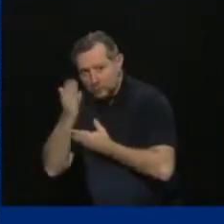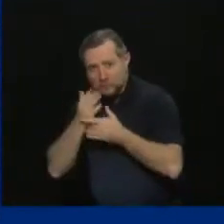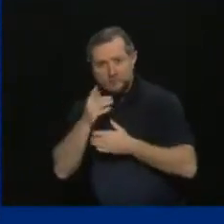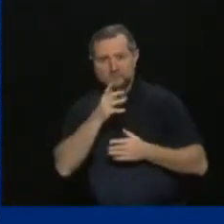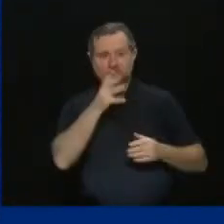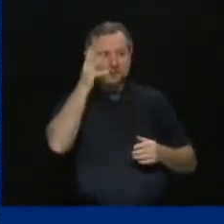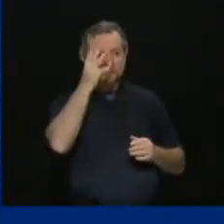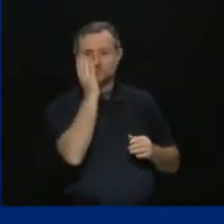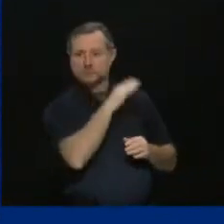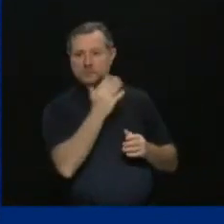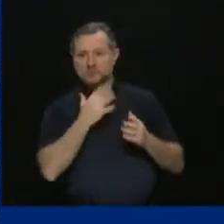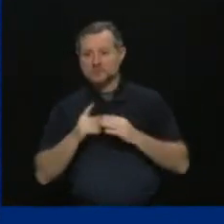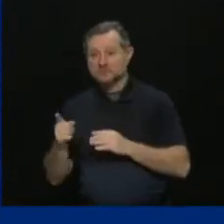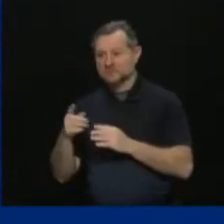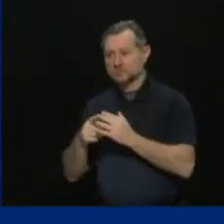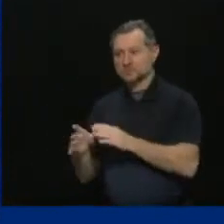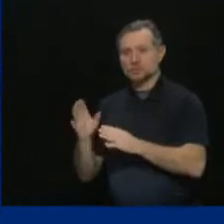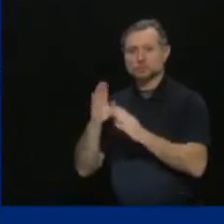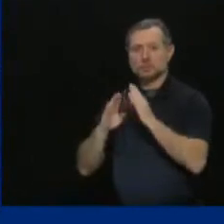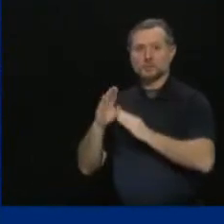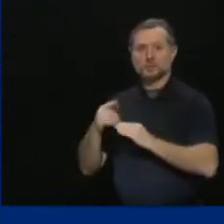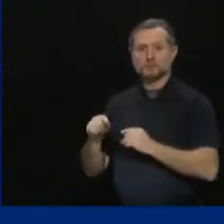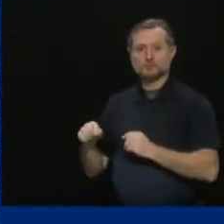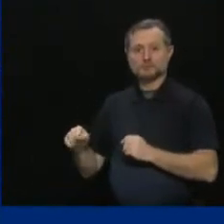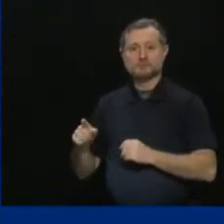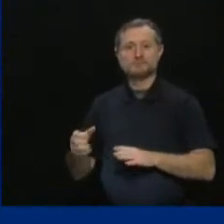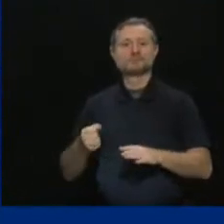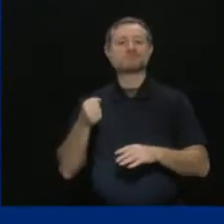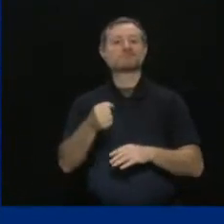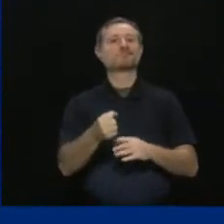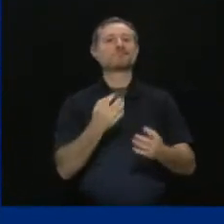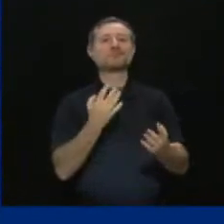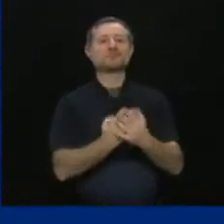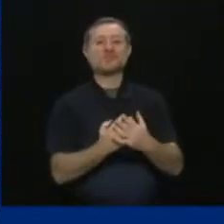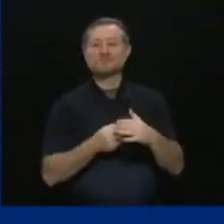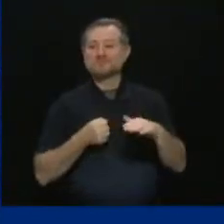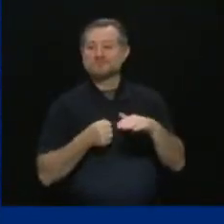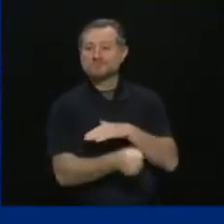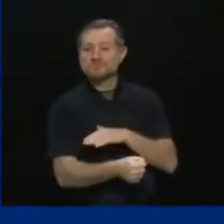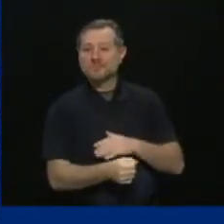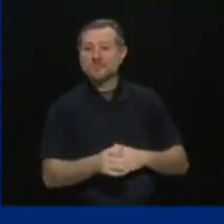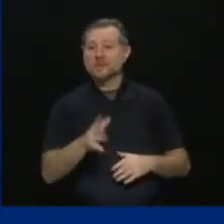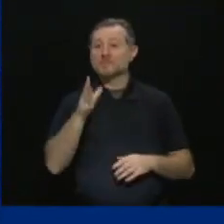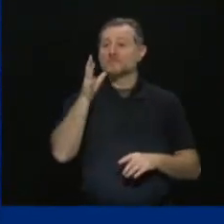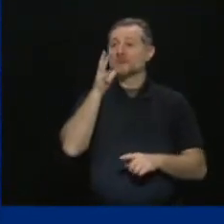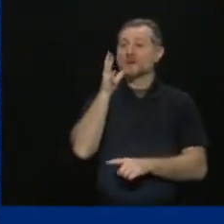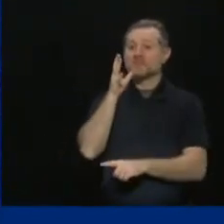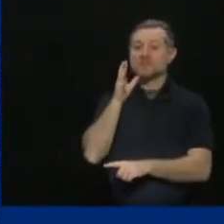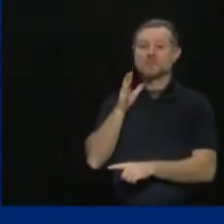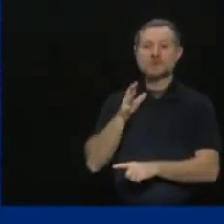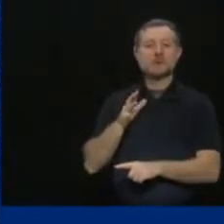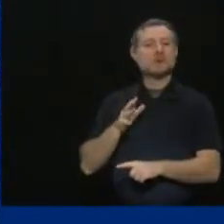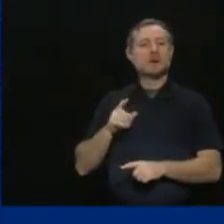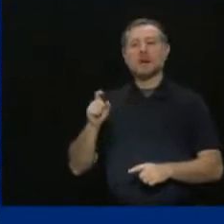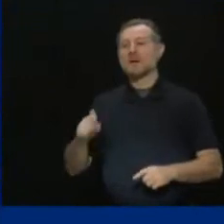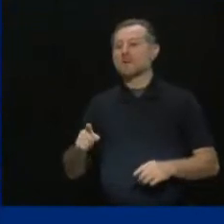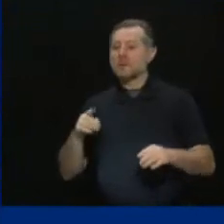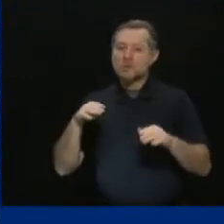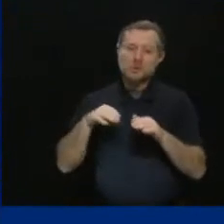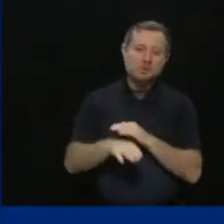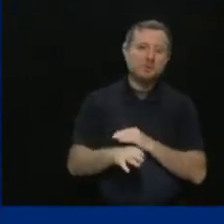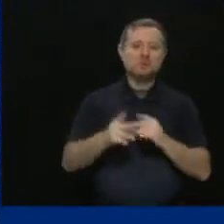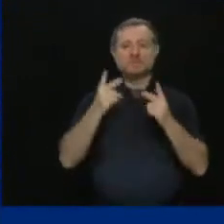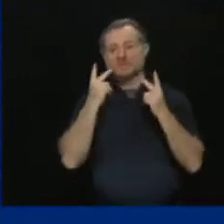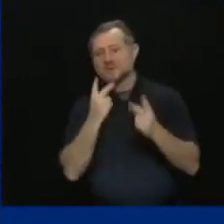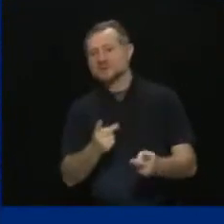gets into trouble, ends up in jail. His mom has to be strip searched to go visit him in jail in